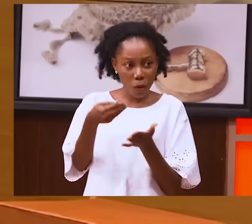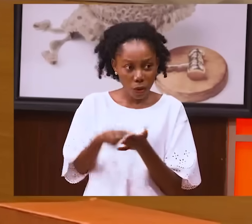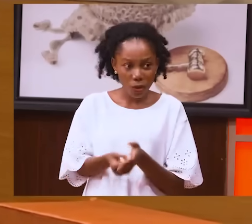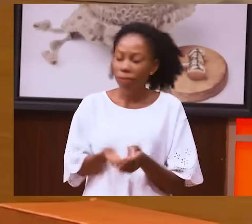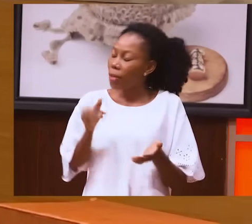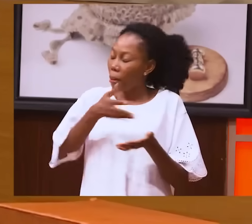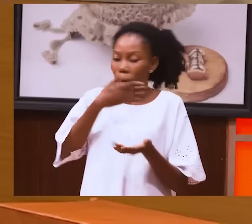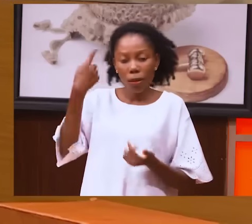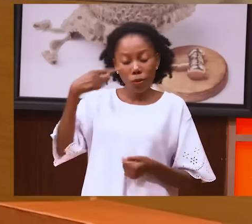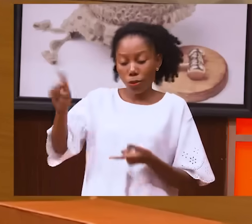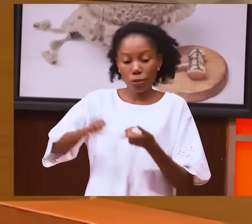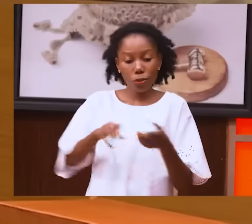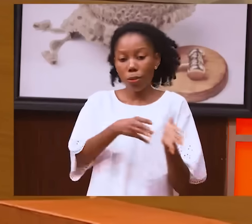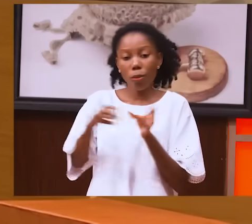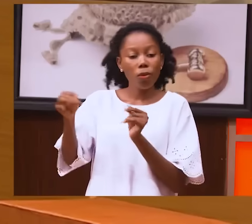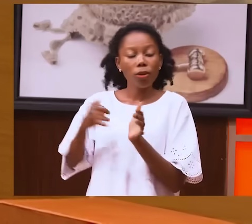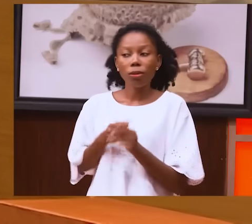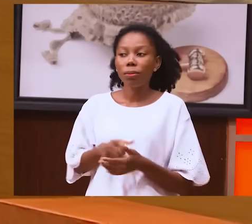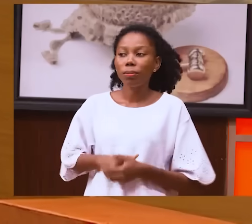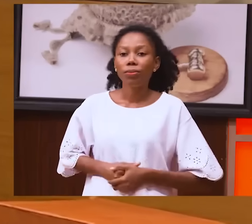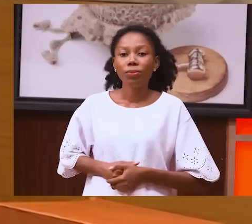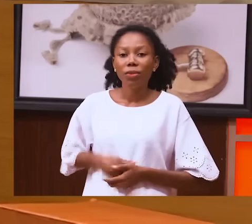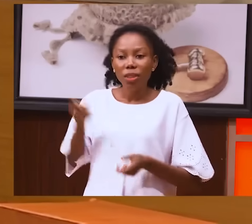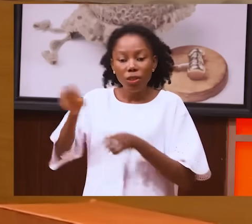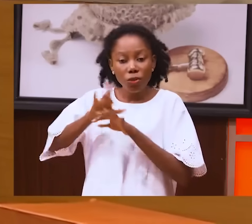then you move out this month. Is that what you want?